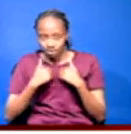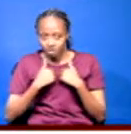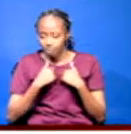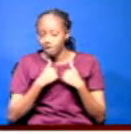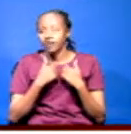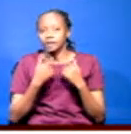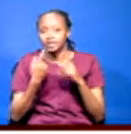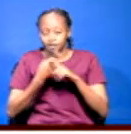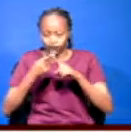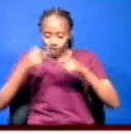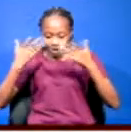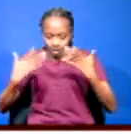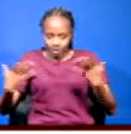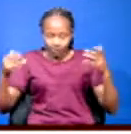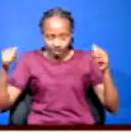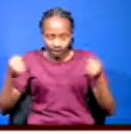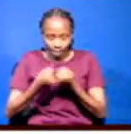today.